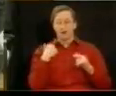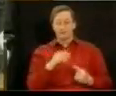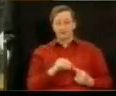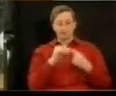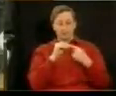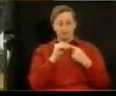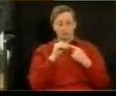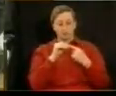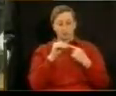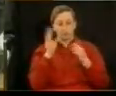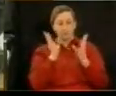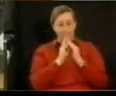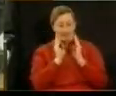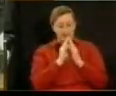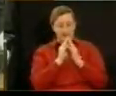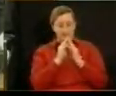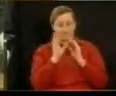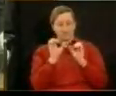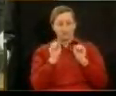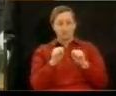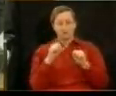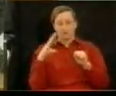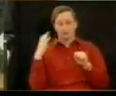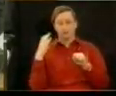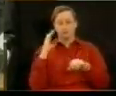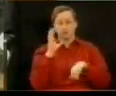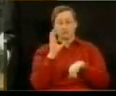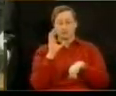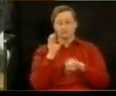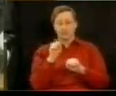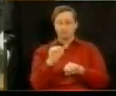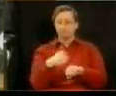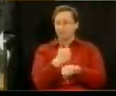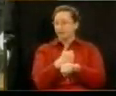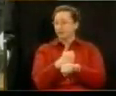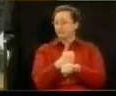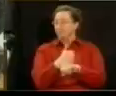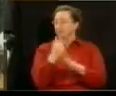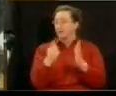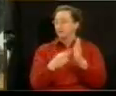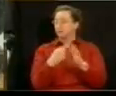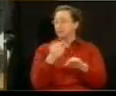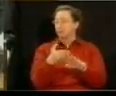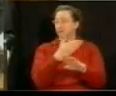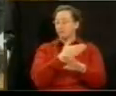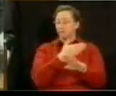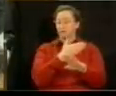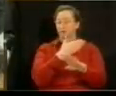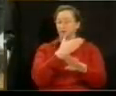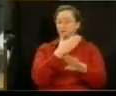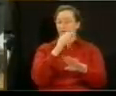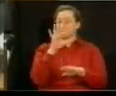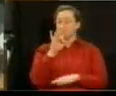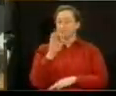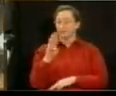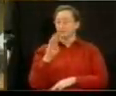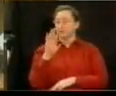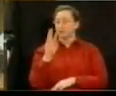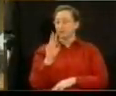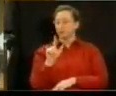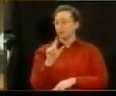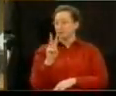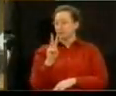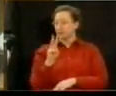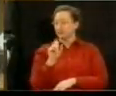meeting set by the chairman of the county commission sometime before the 26th regular scheduled commission meeting. Therefore, anybody